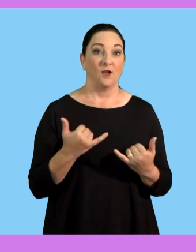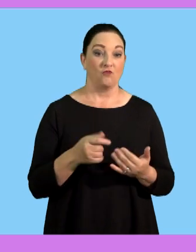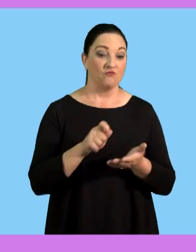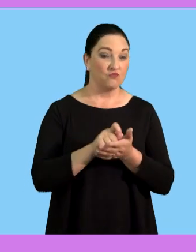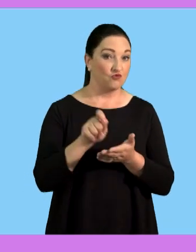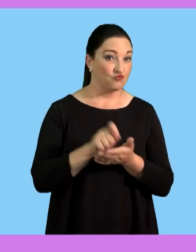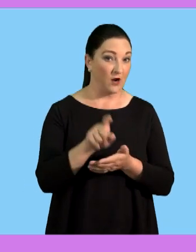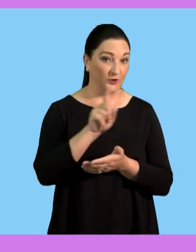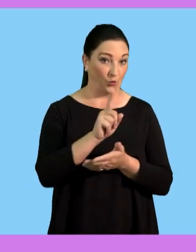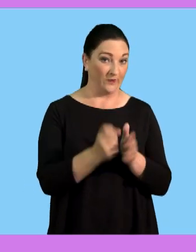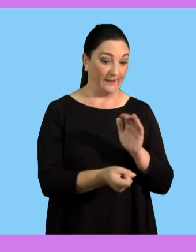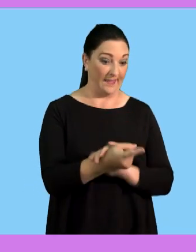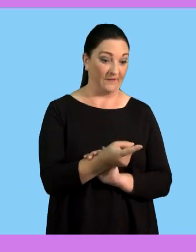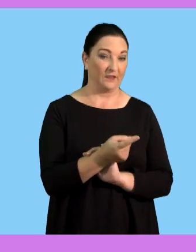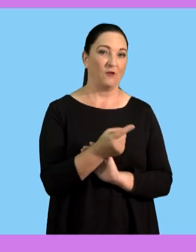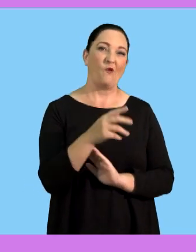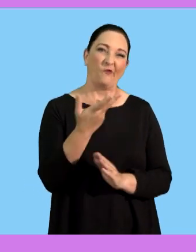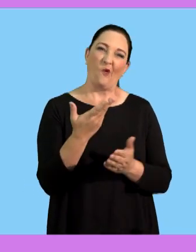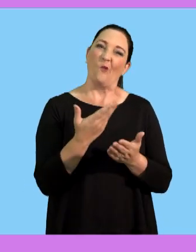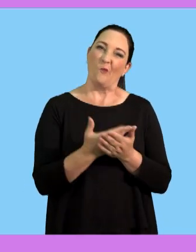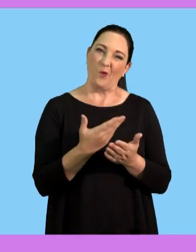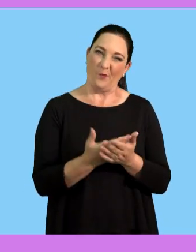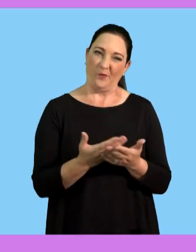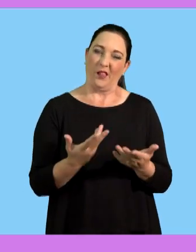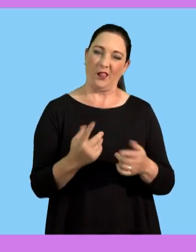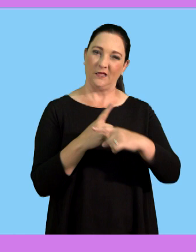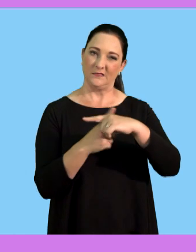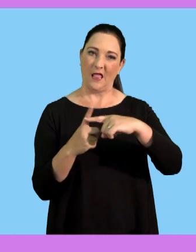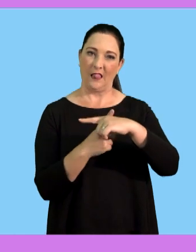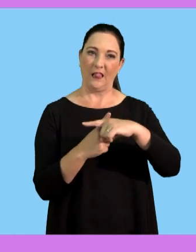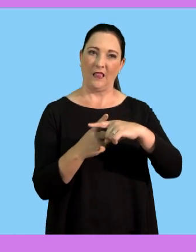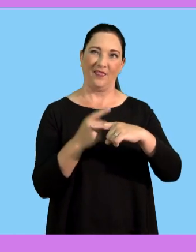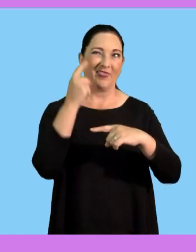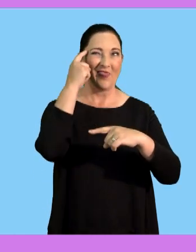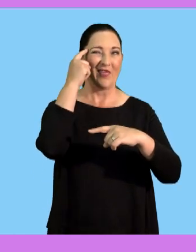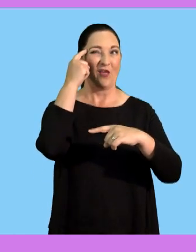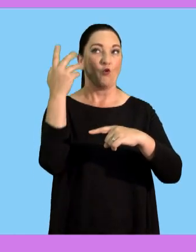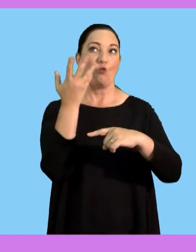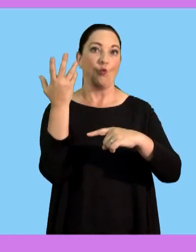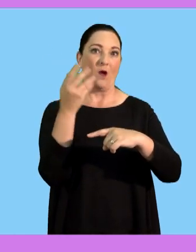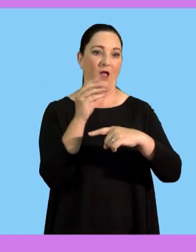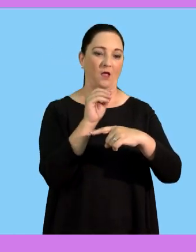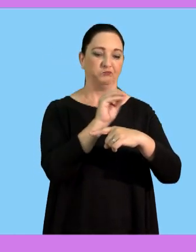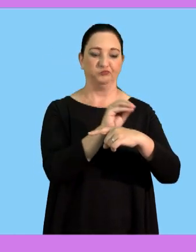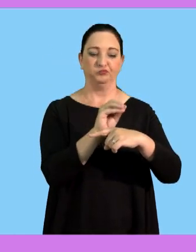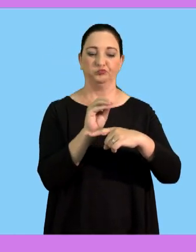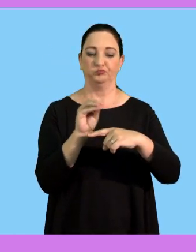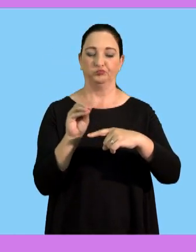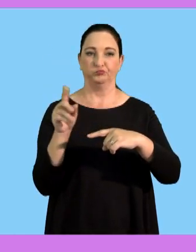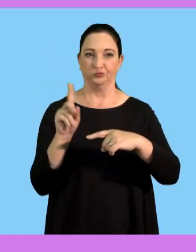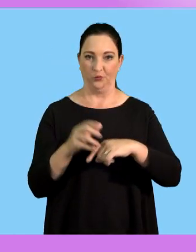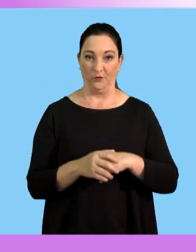of the following events on the probability scale where you think it should go. All right, now let's quickly